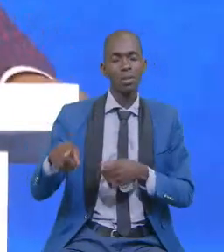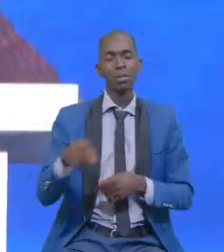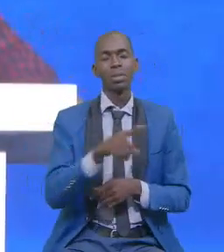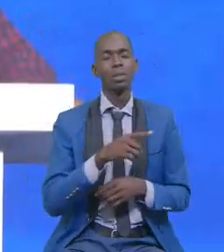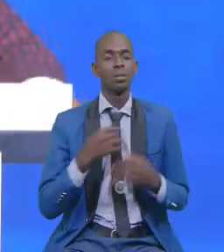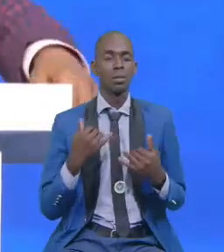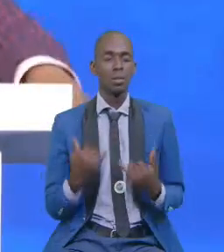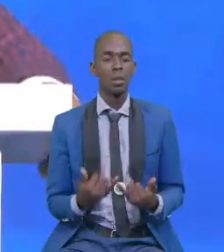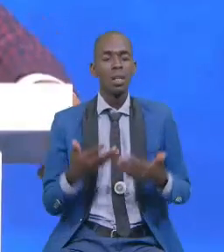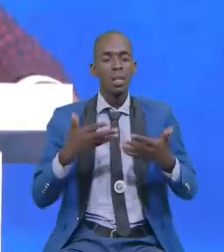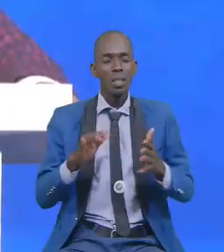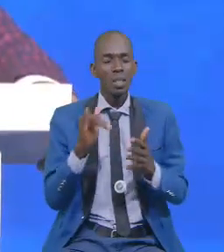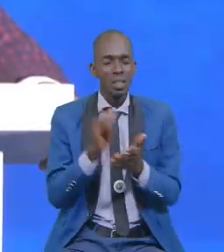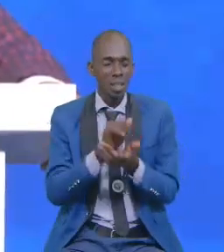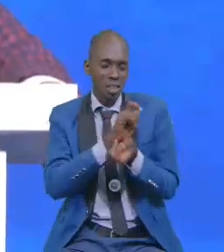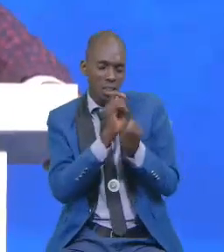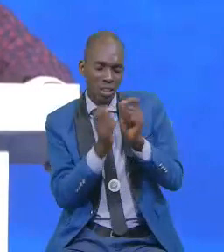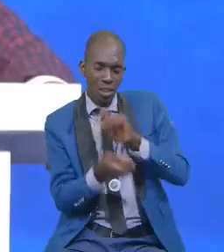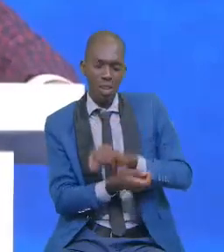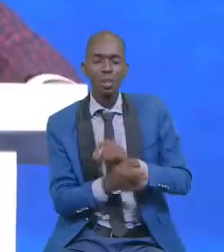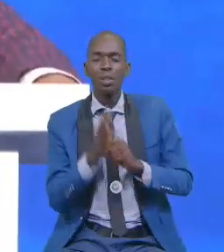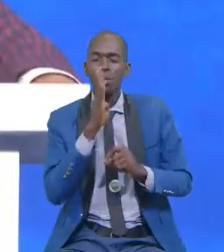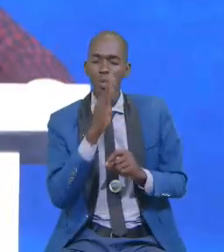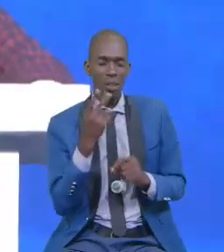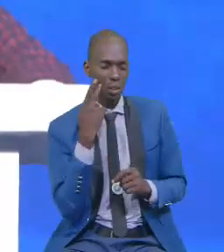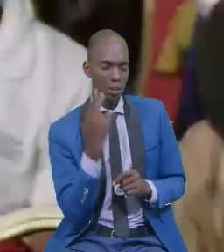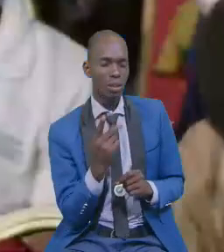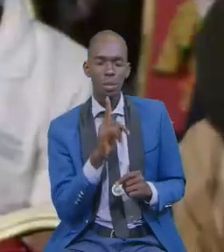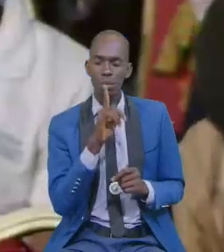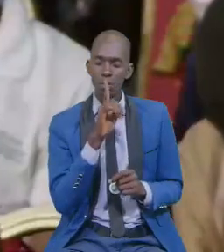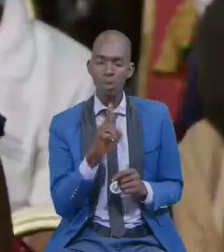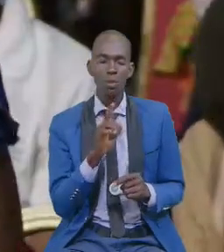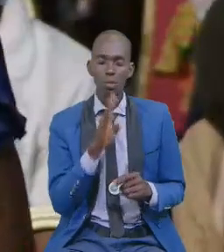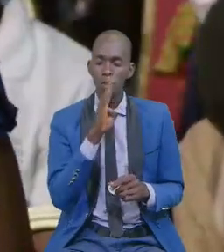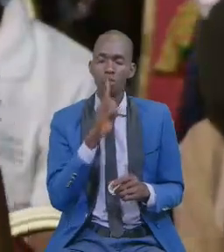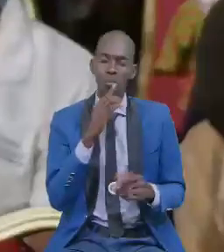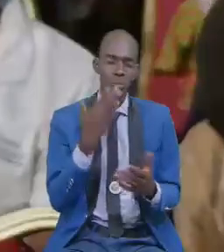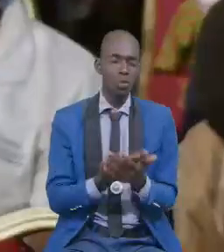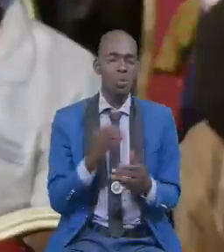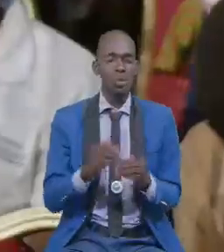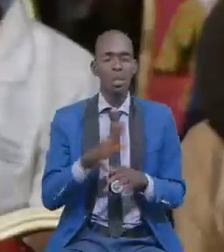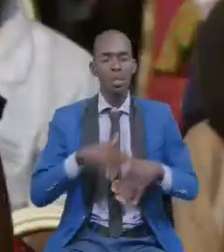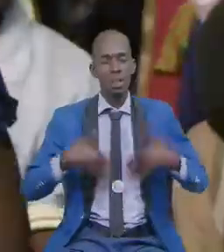the transformation in their lives be evident from now on in Jesus' name.